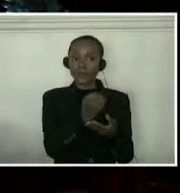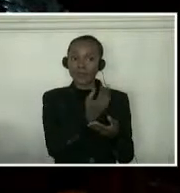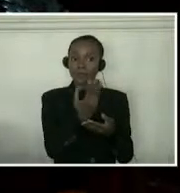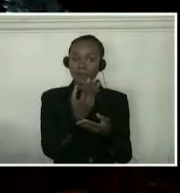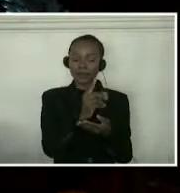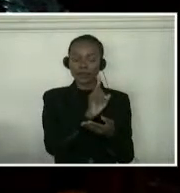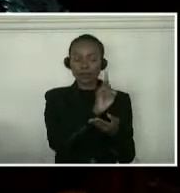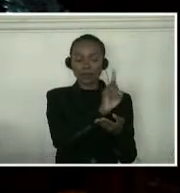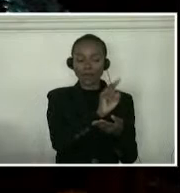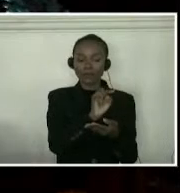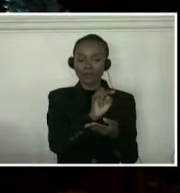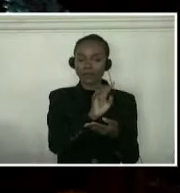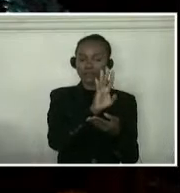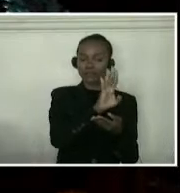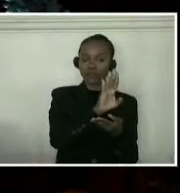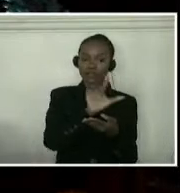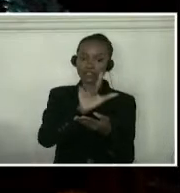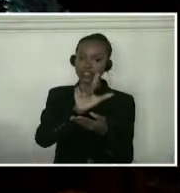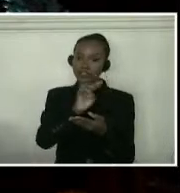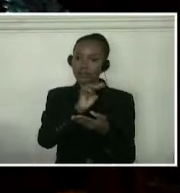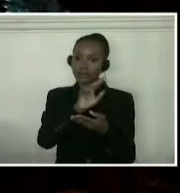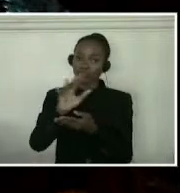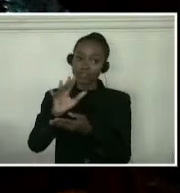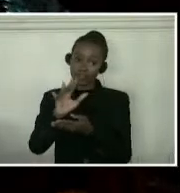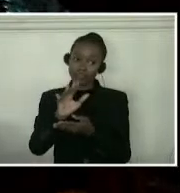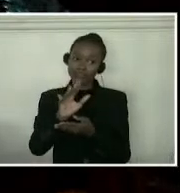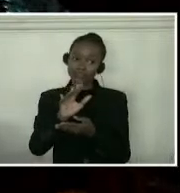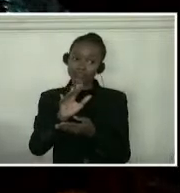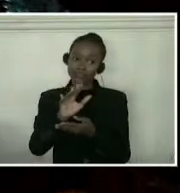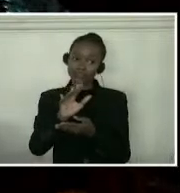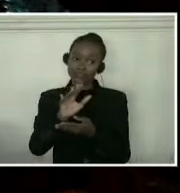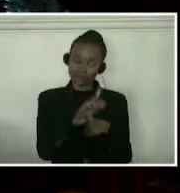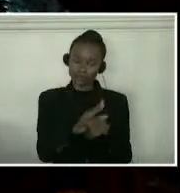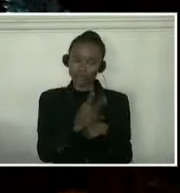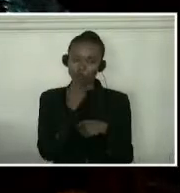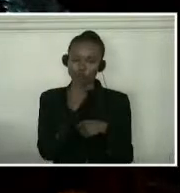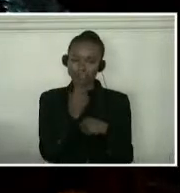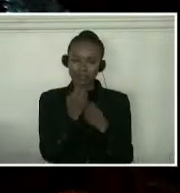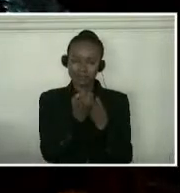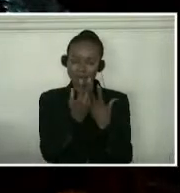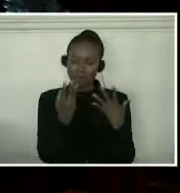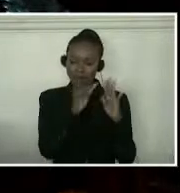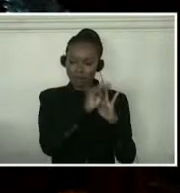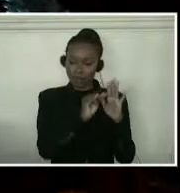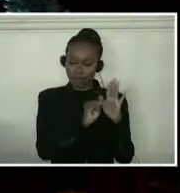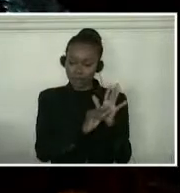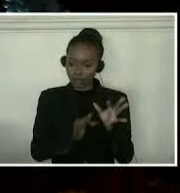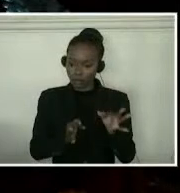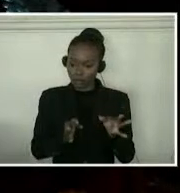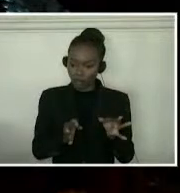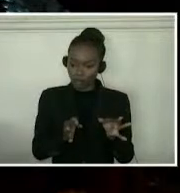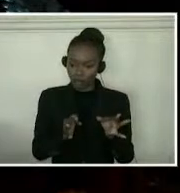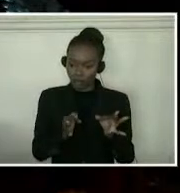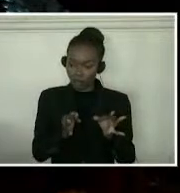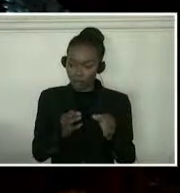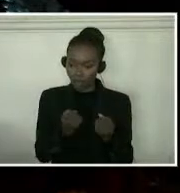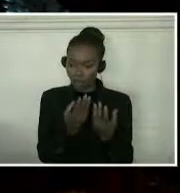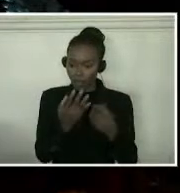have seen many projects delayed for many years we note the 2.108